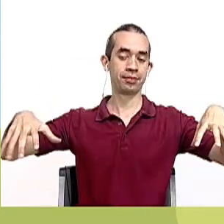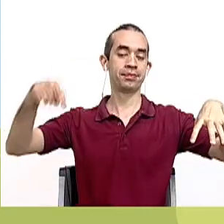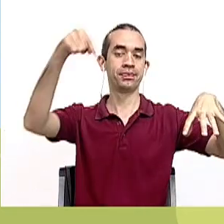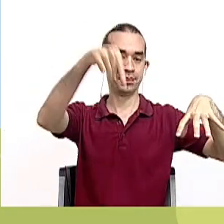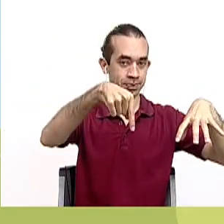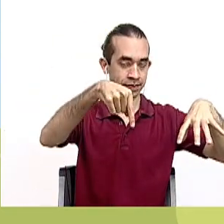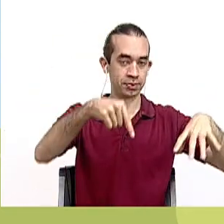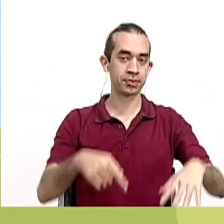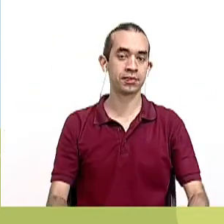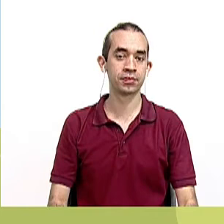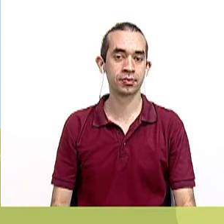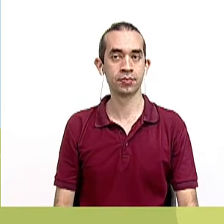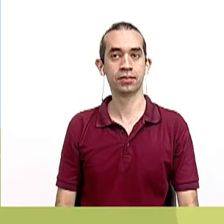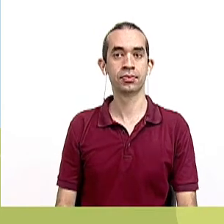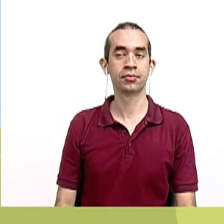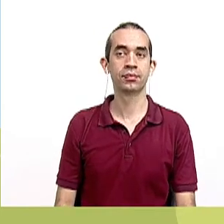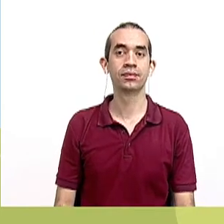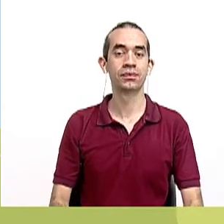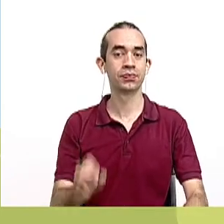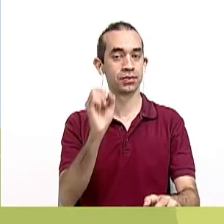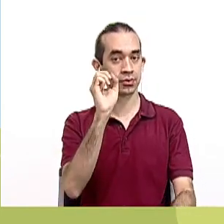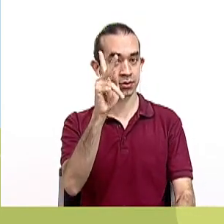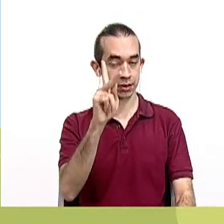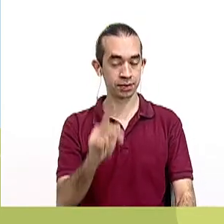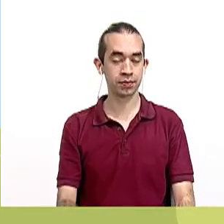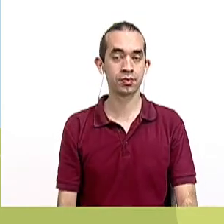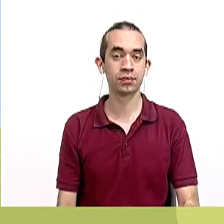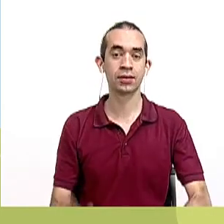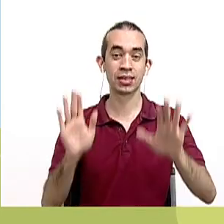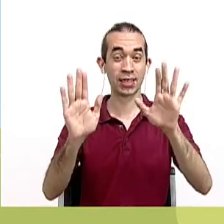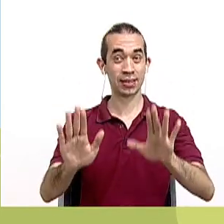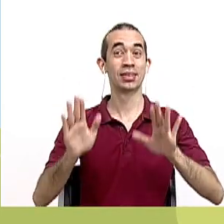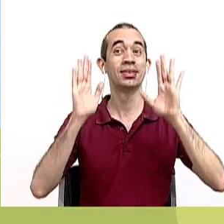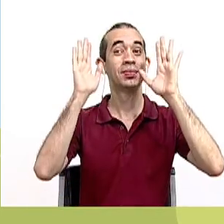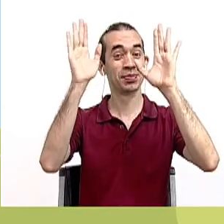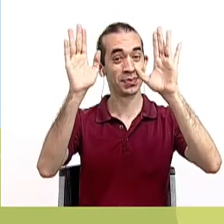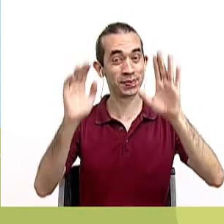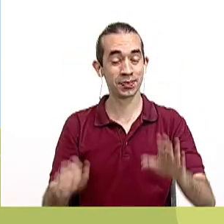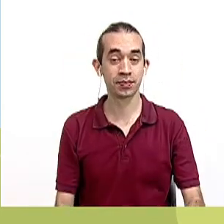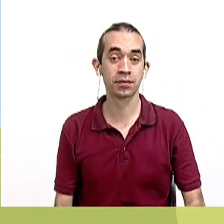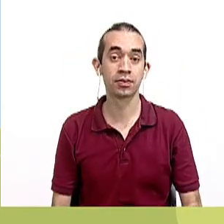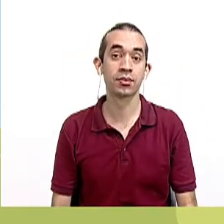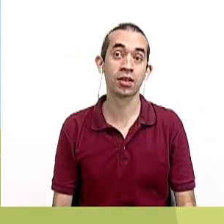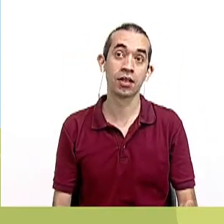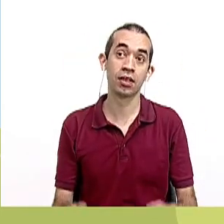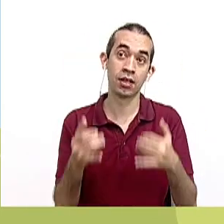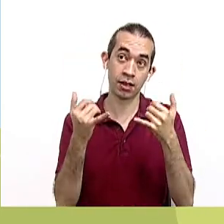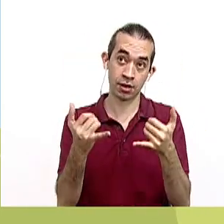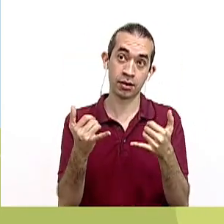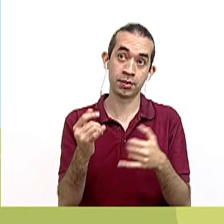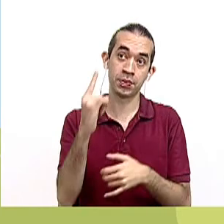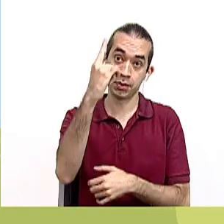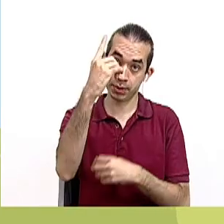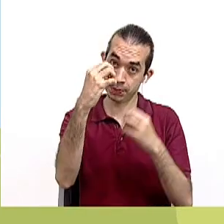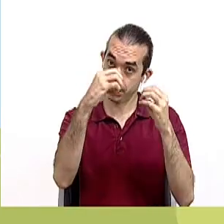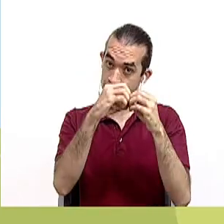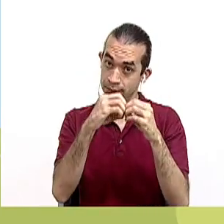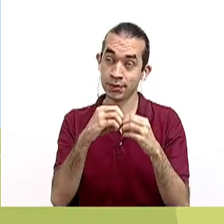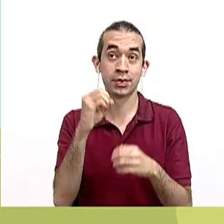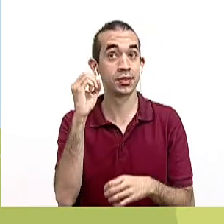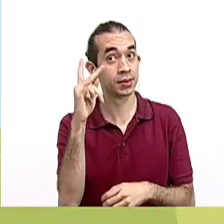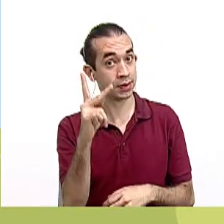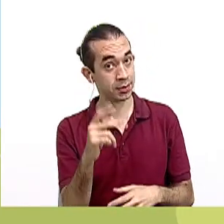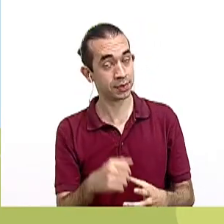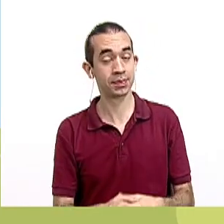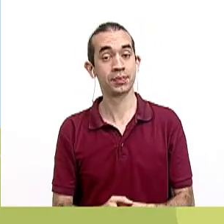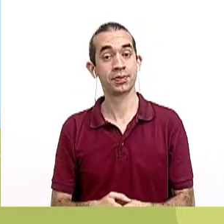church and the bank. Okay, excellent. Now let's do one more. Okay,